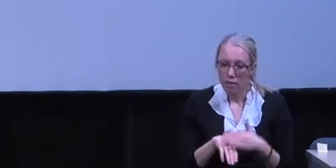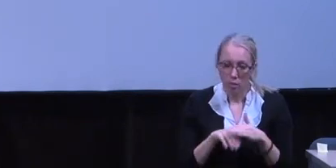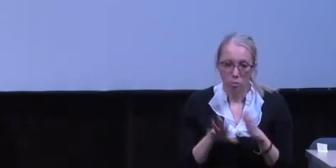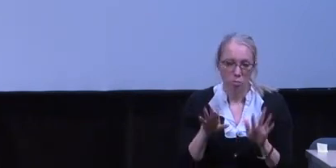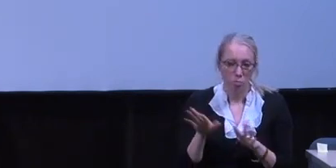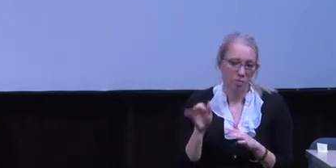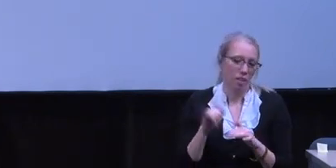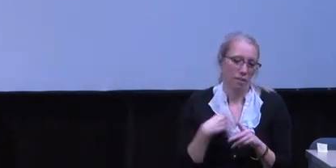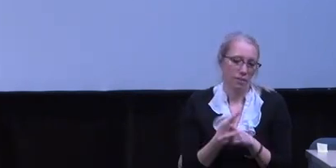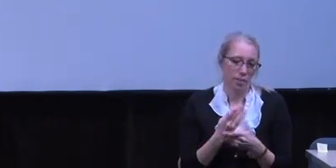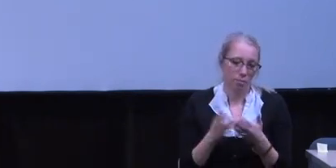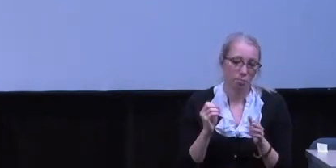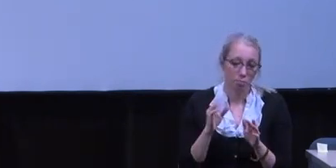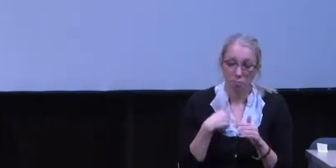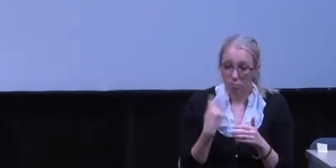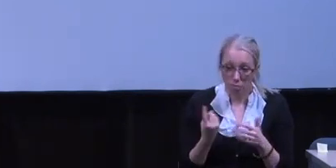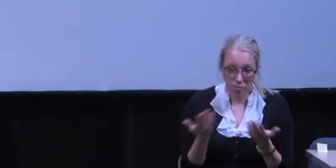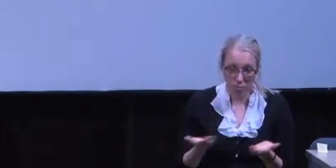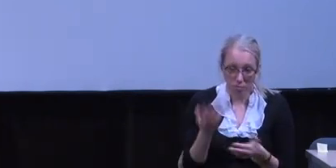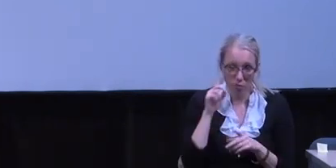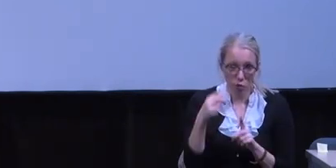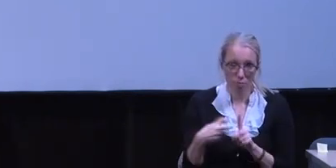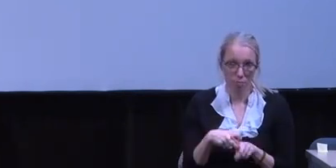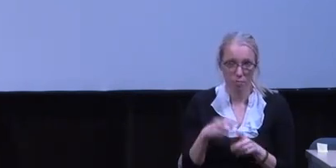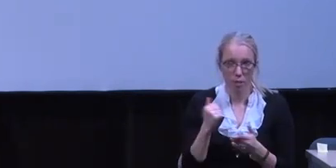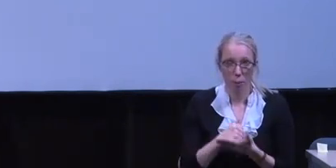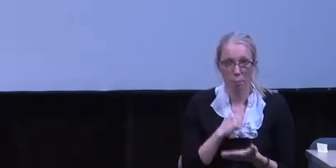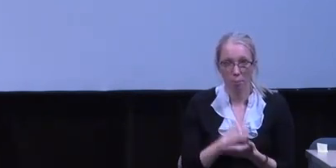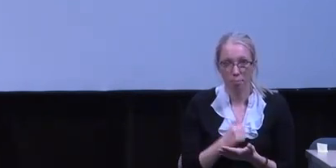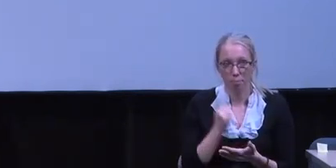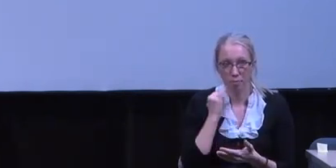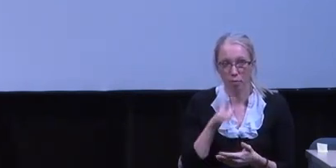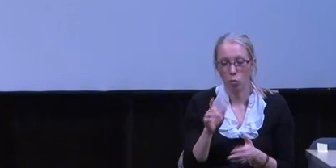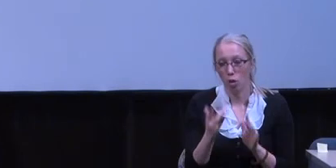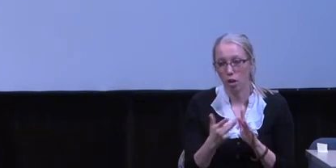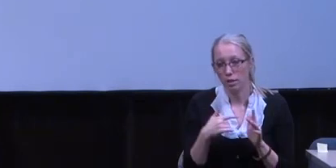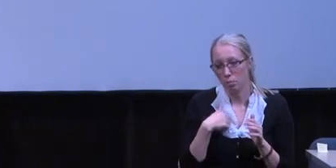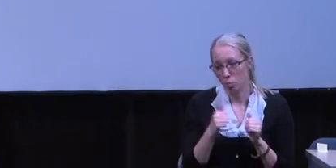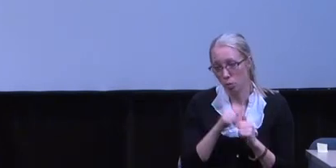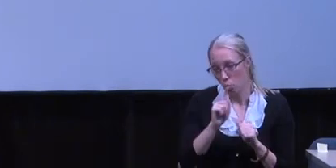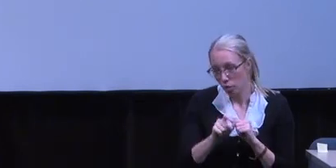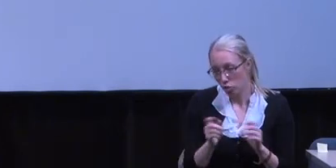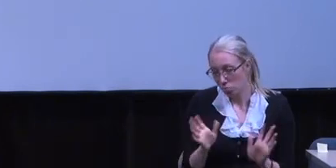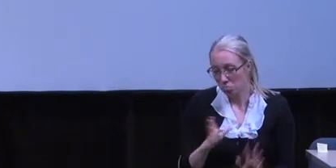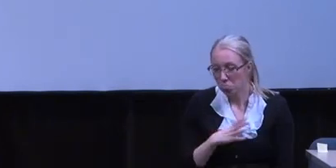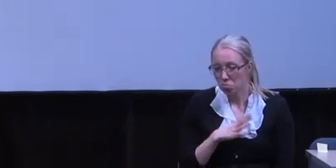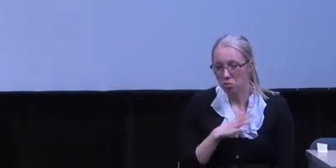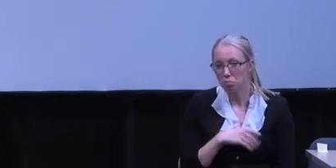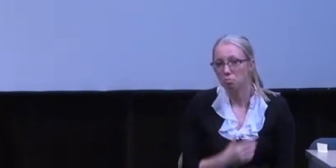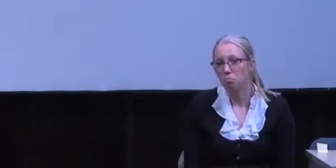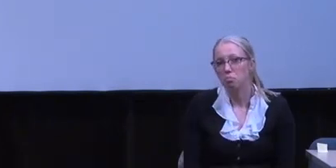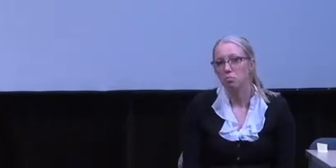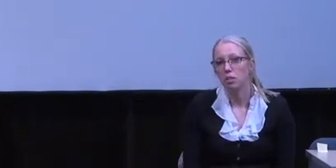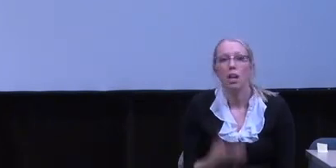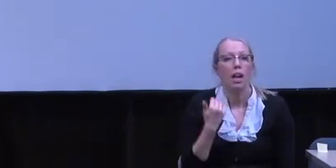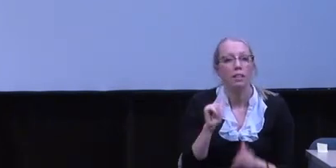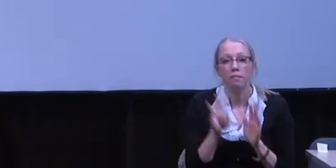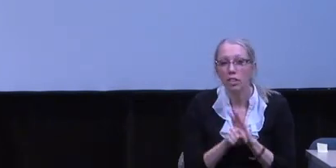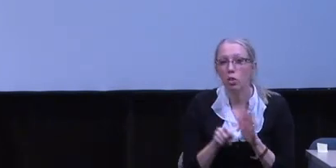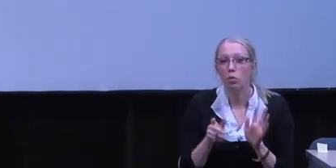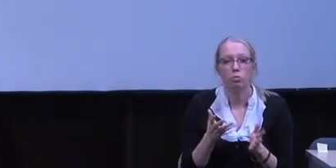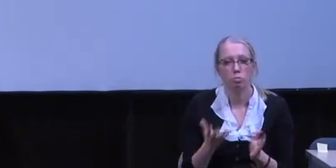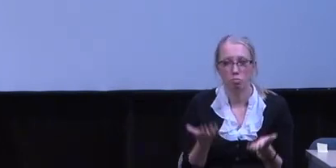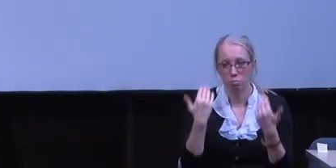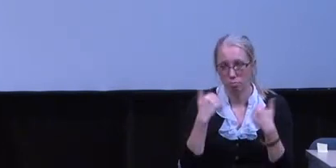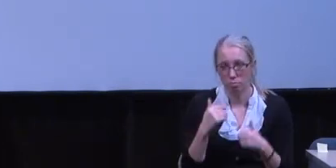things. But I'm always here to help, so feel free to reach out with any questions, videos that you guys